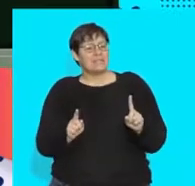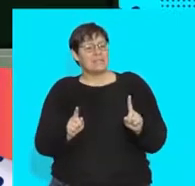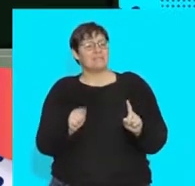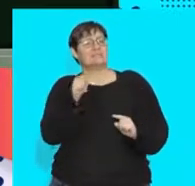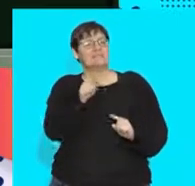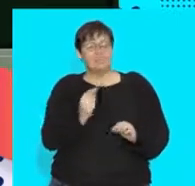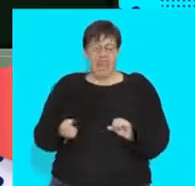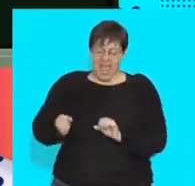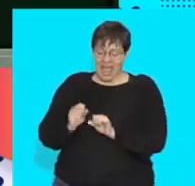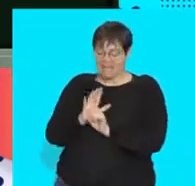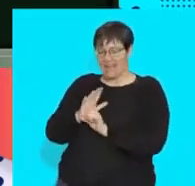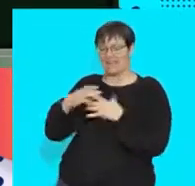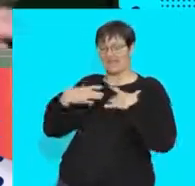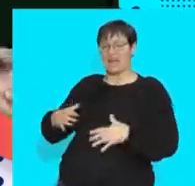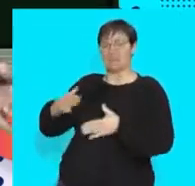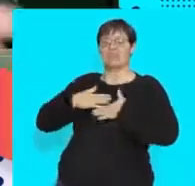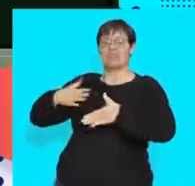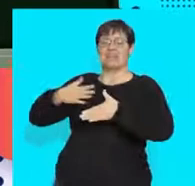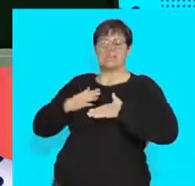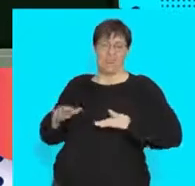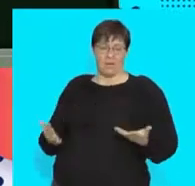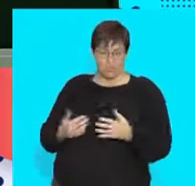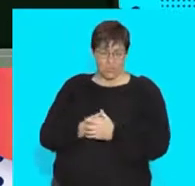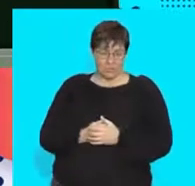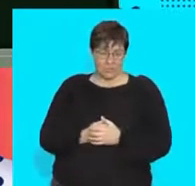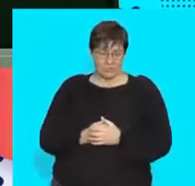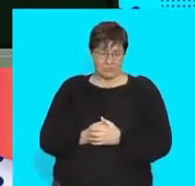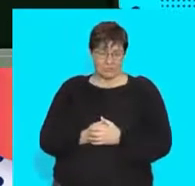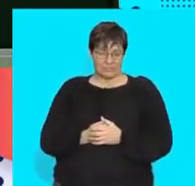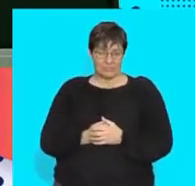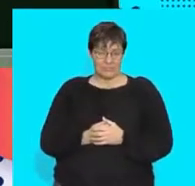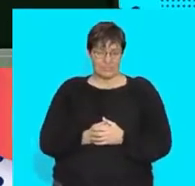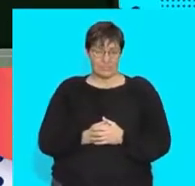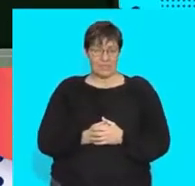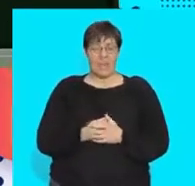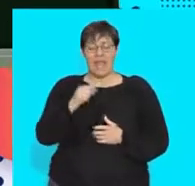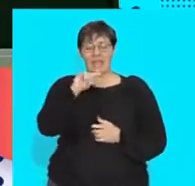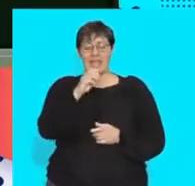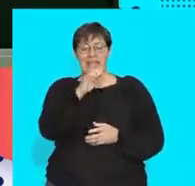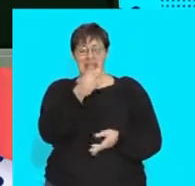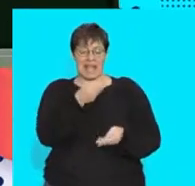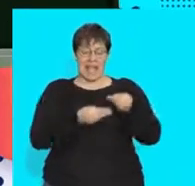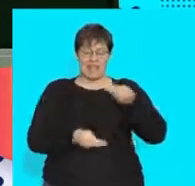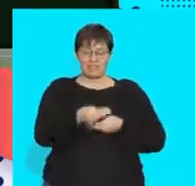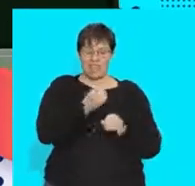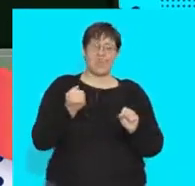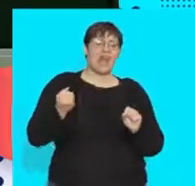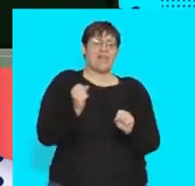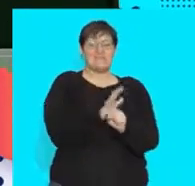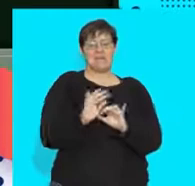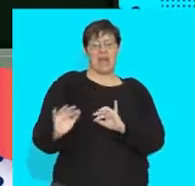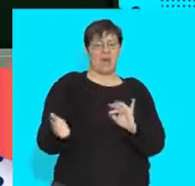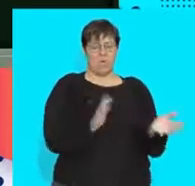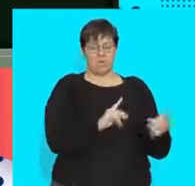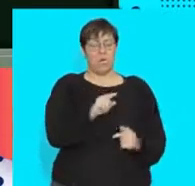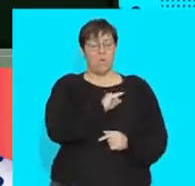to affect the breathing, how is it going to affect gaseous exchange, because it's all about getting oxygen in and